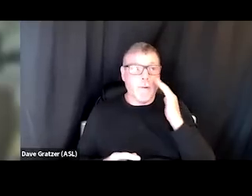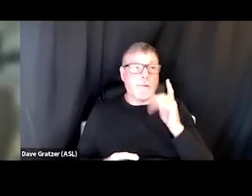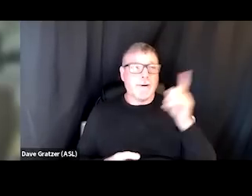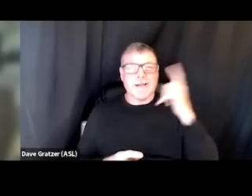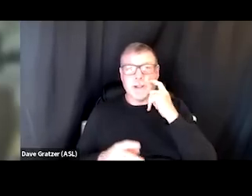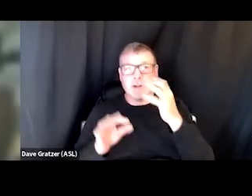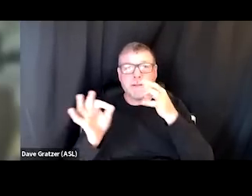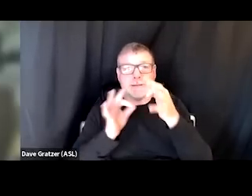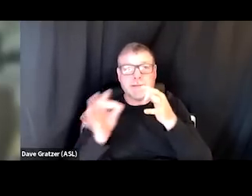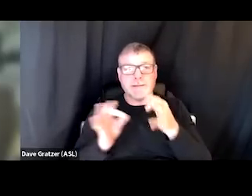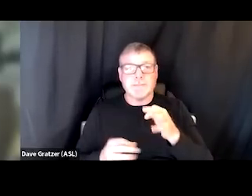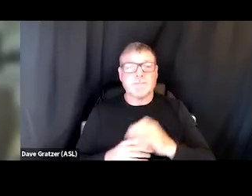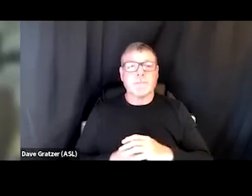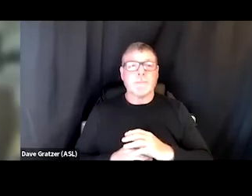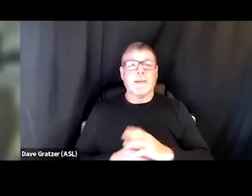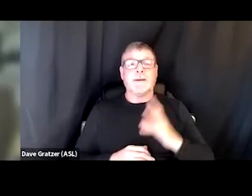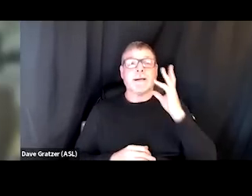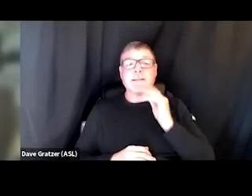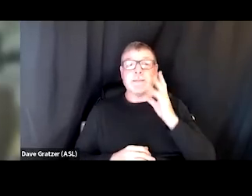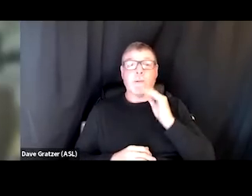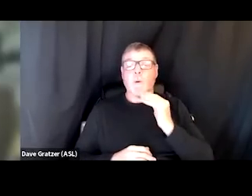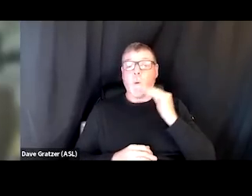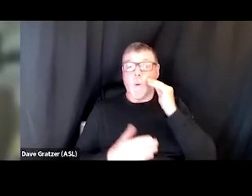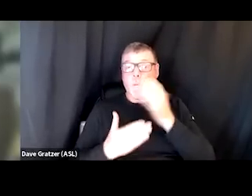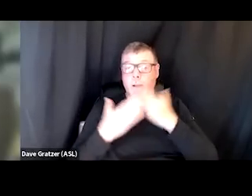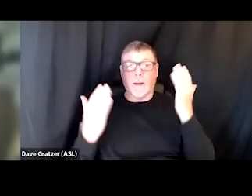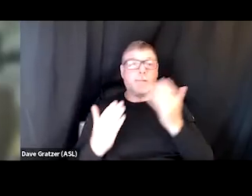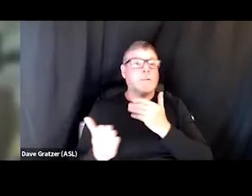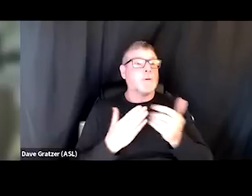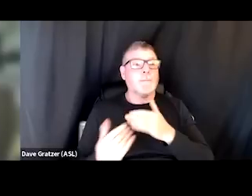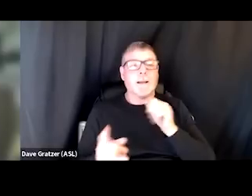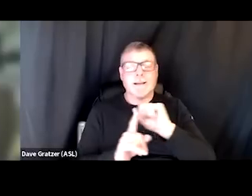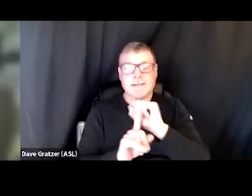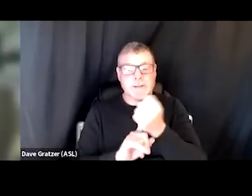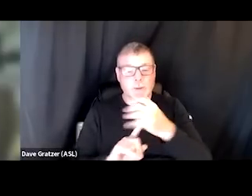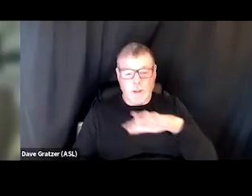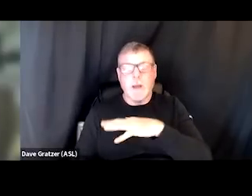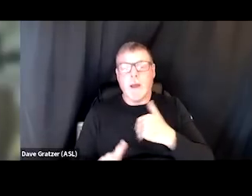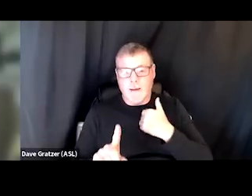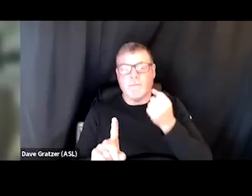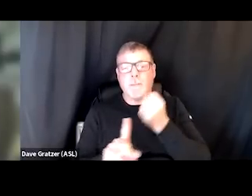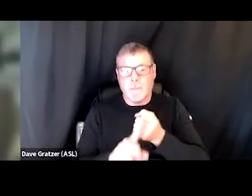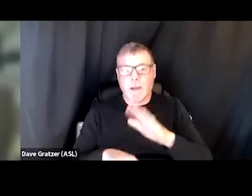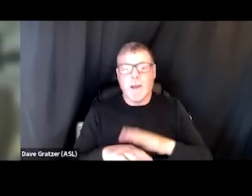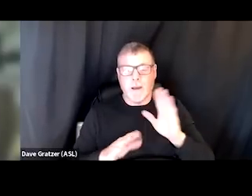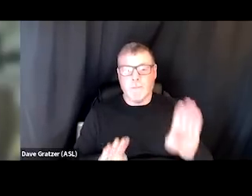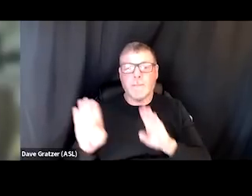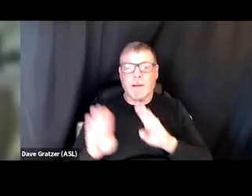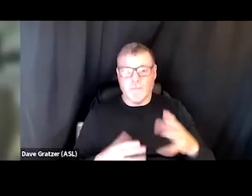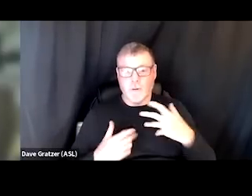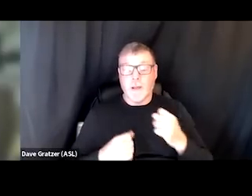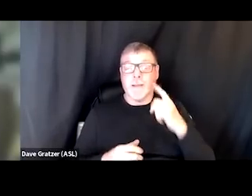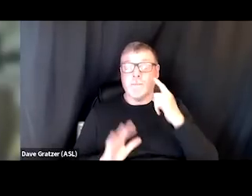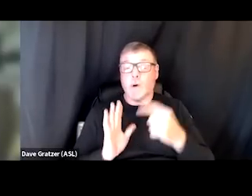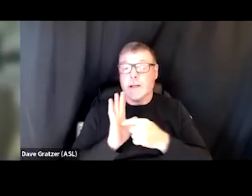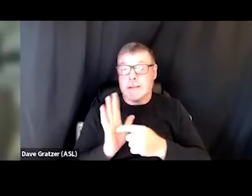outlined, that the experience of homelessness, regardless of the setting, has an impact on people's behavioral health, both in terms of their